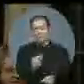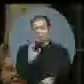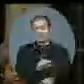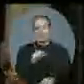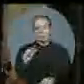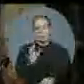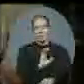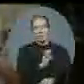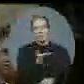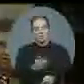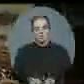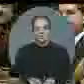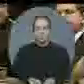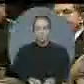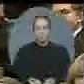Mr.